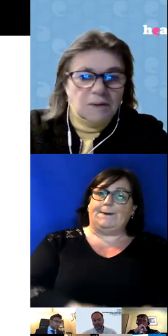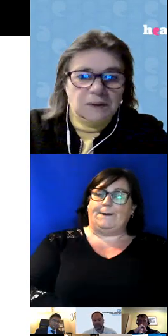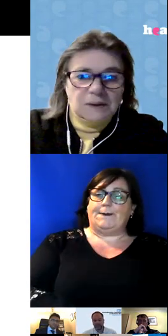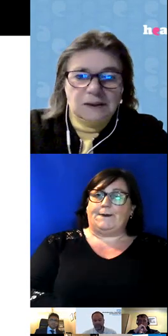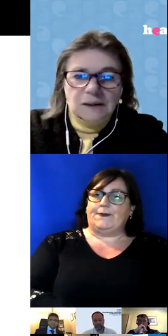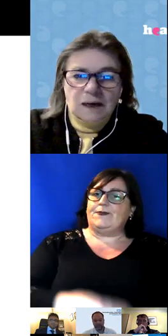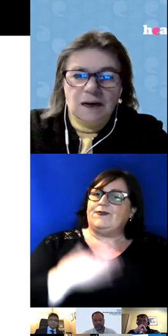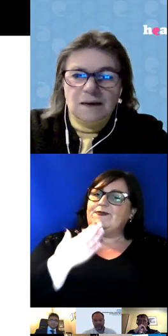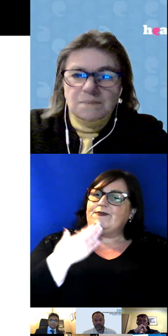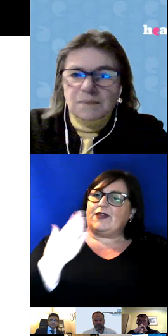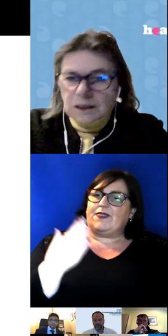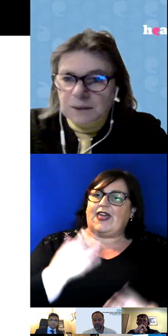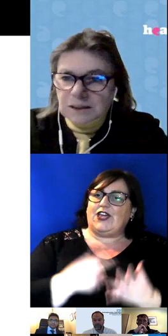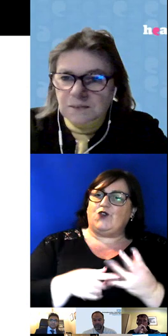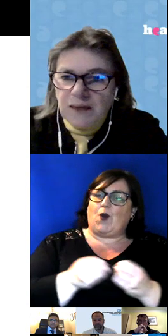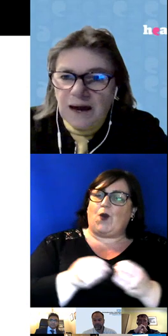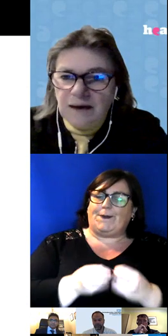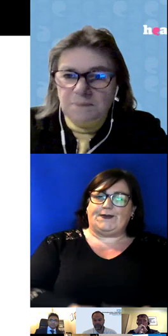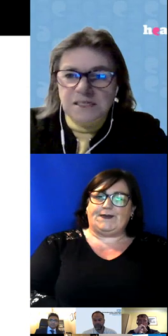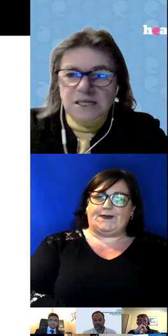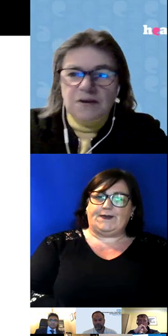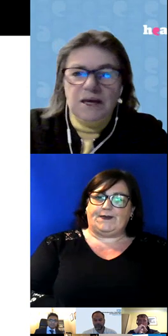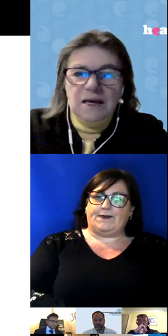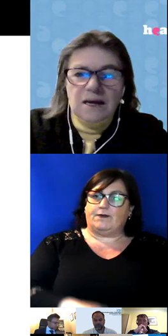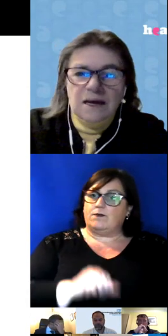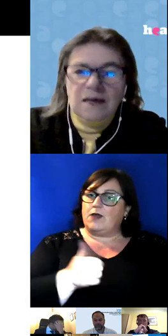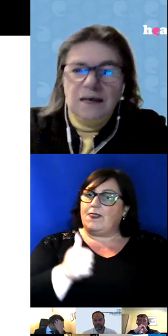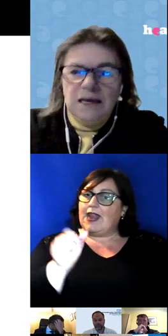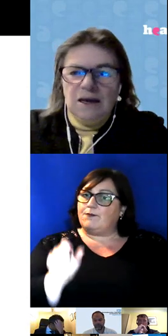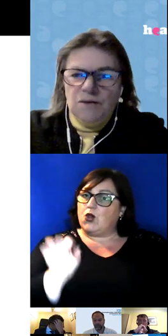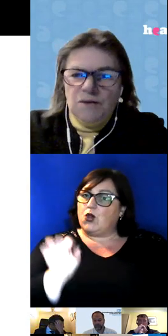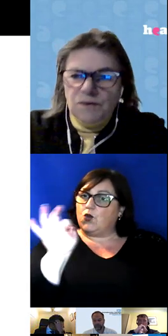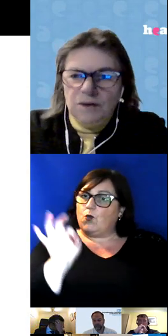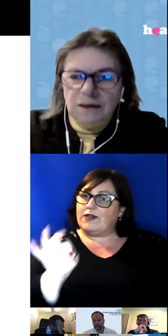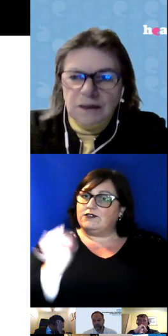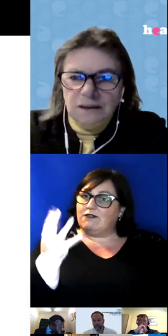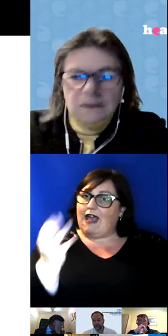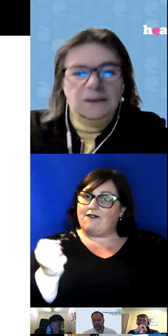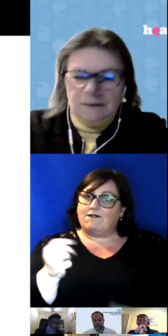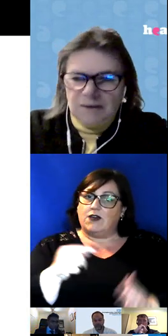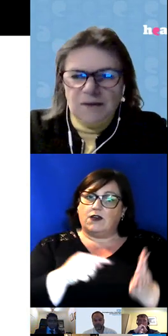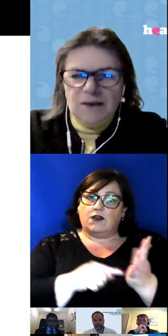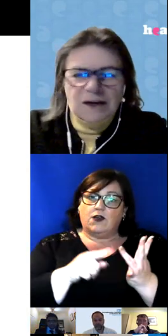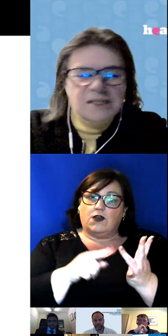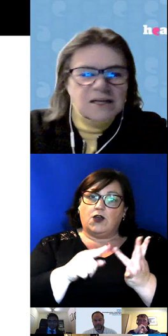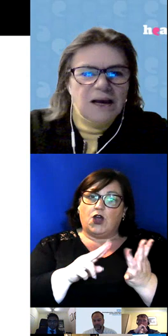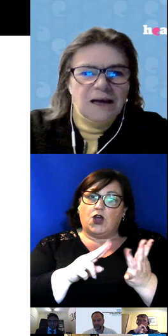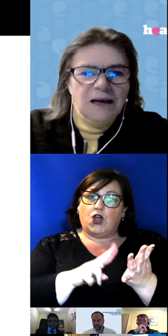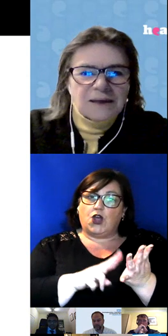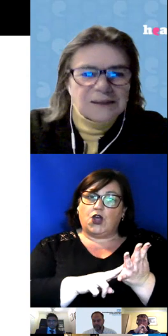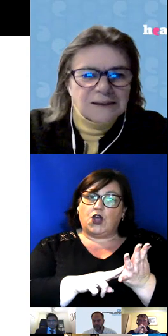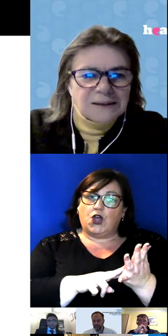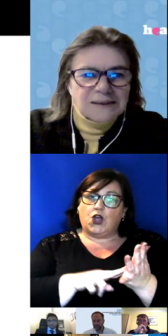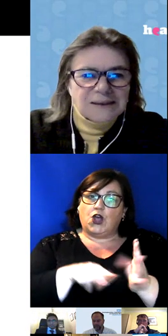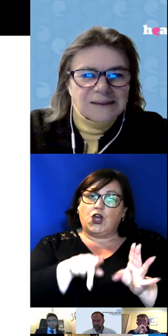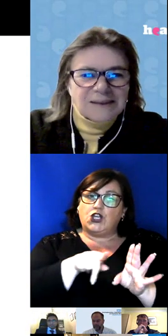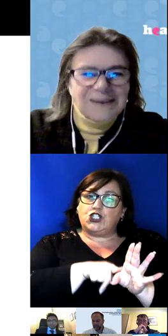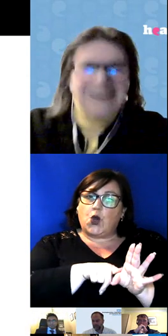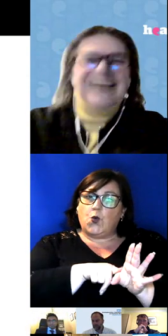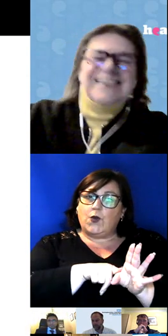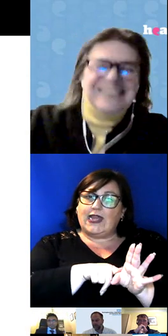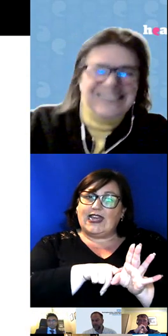Thank you, Robert. Next person with the hand up is Tony Ude. I got that right, Tony? Just